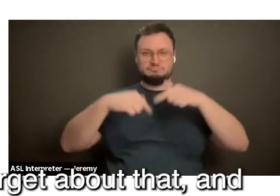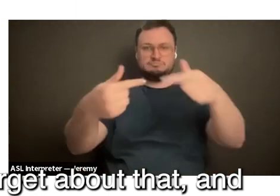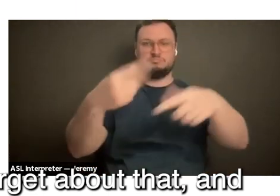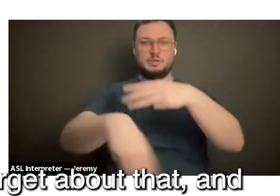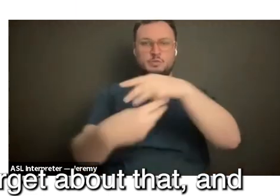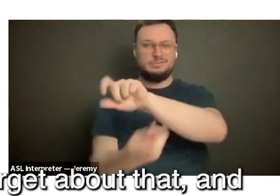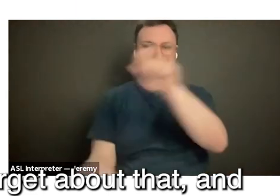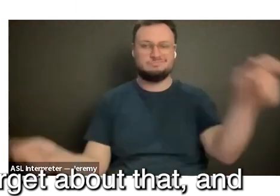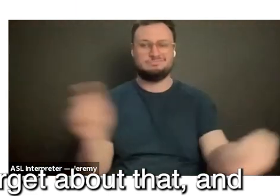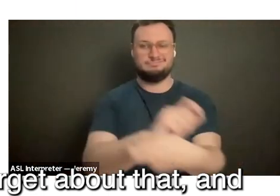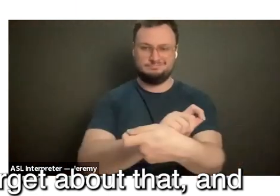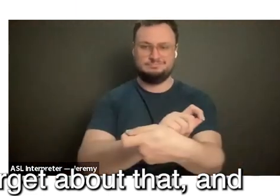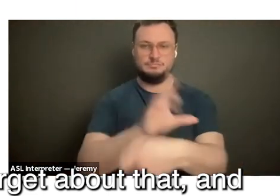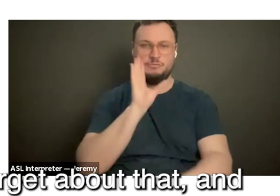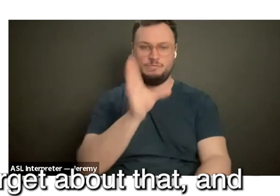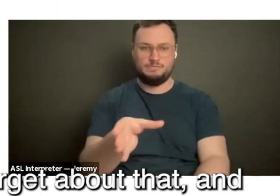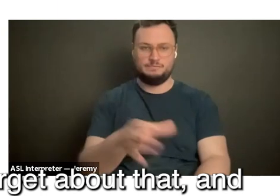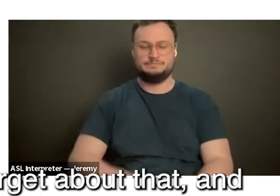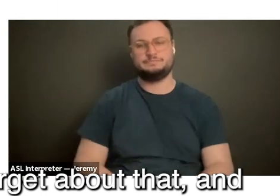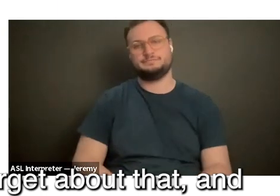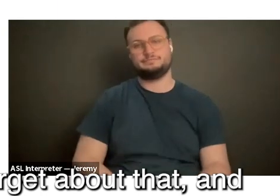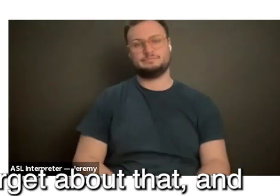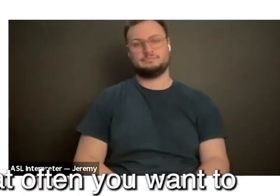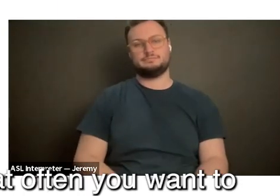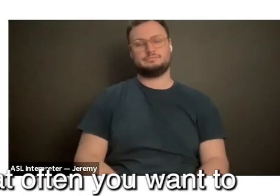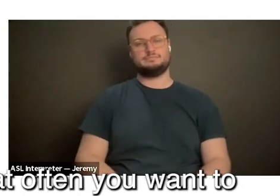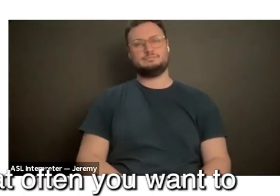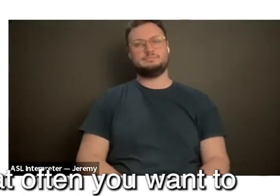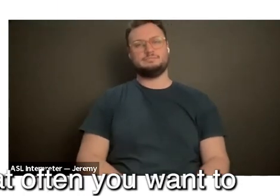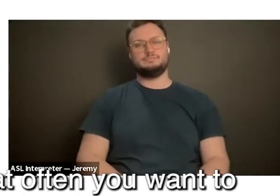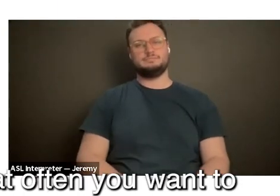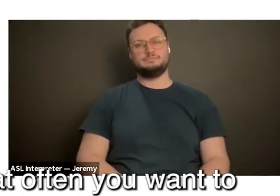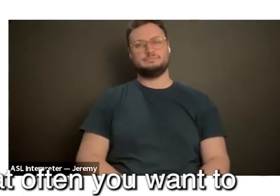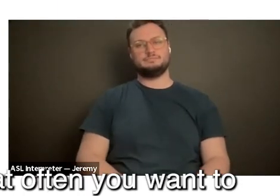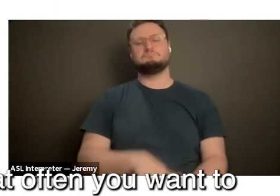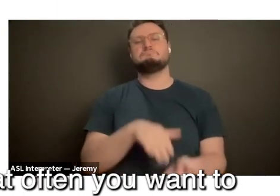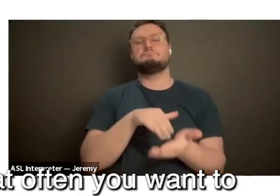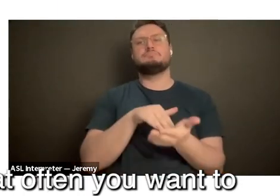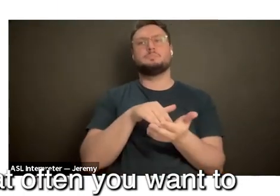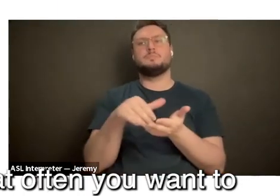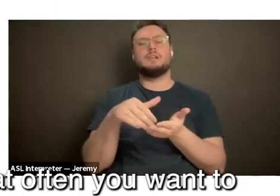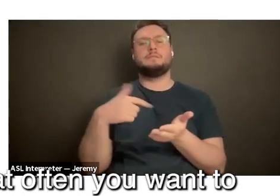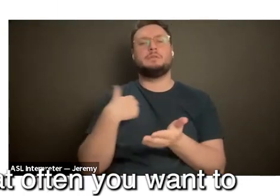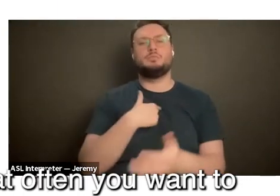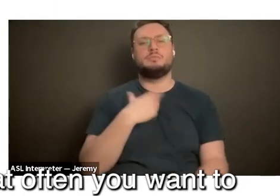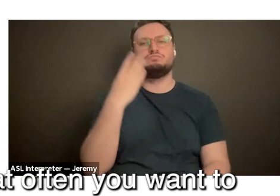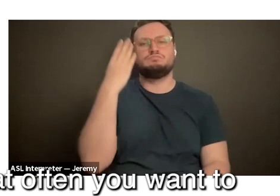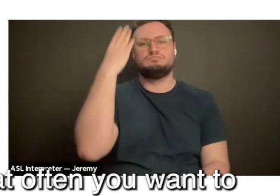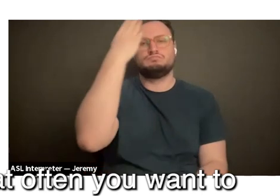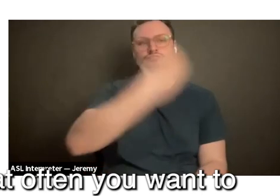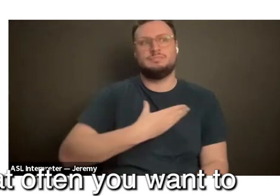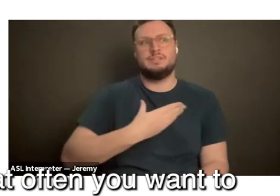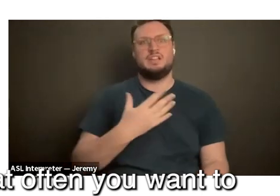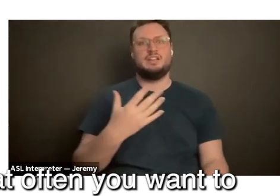world, close quote. I think that's something we don't recognize enough often. We want to change the